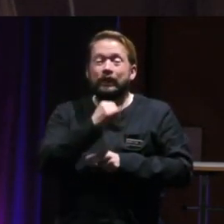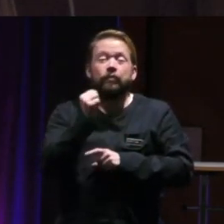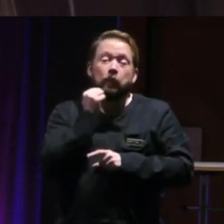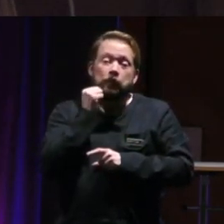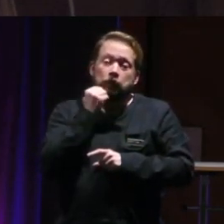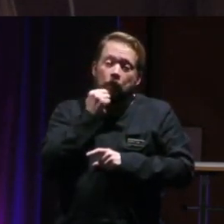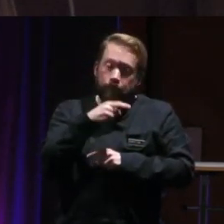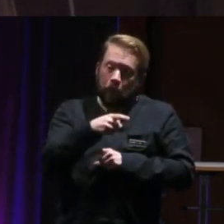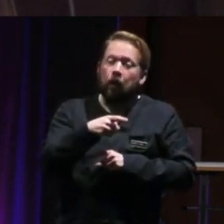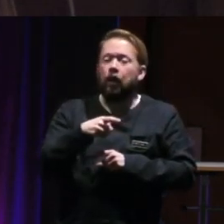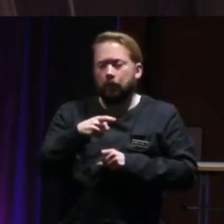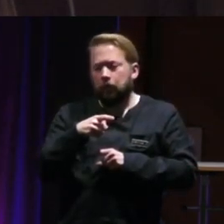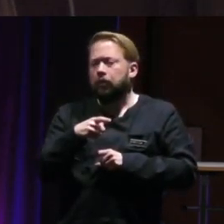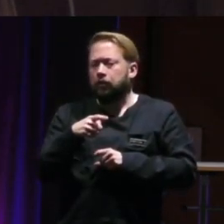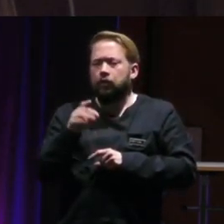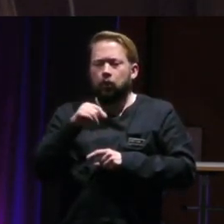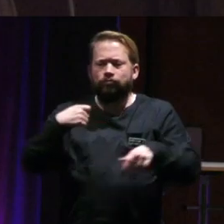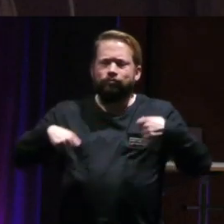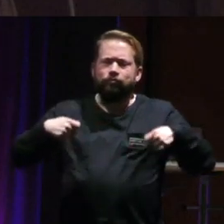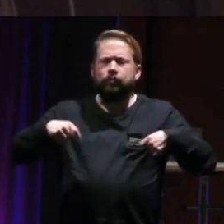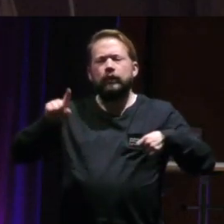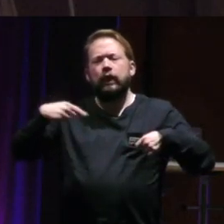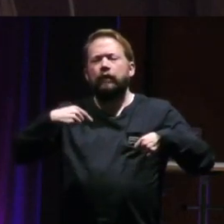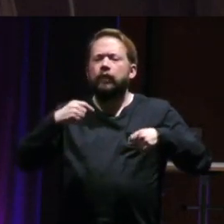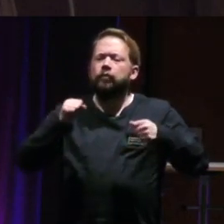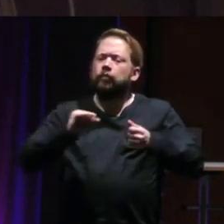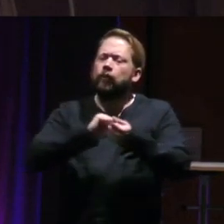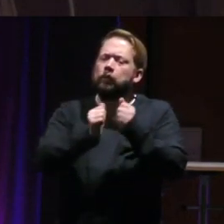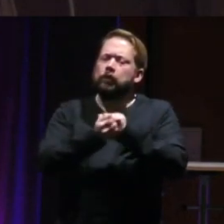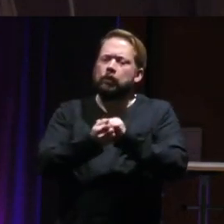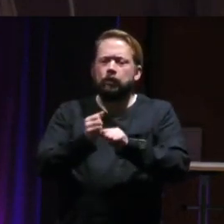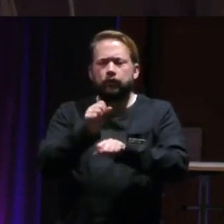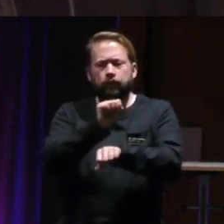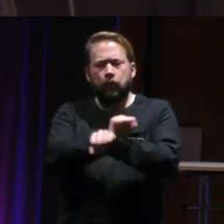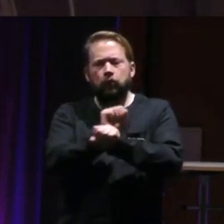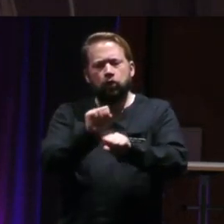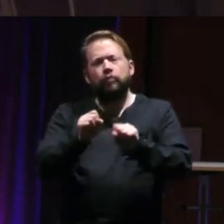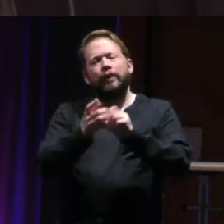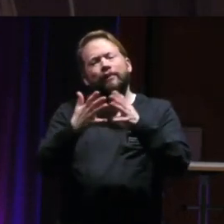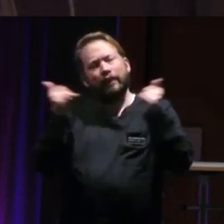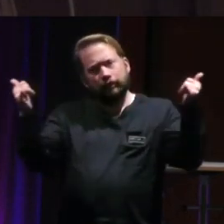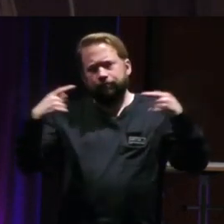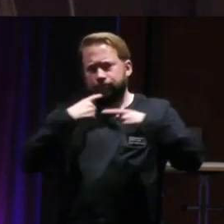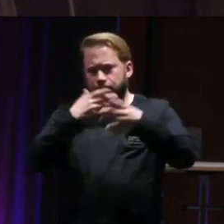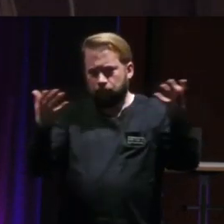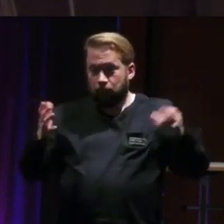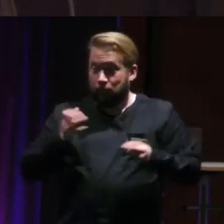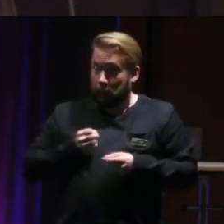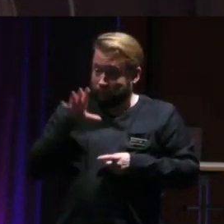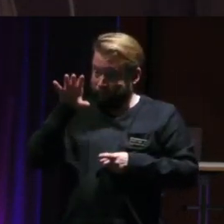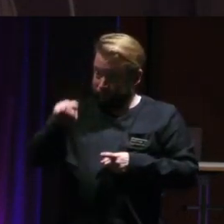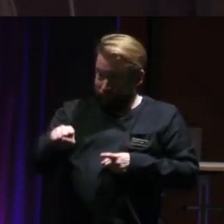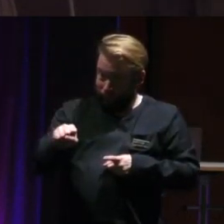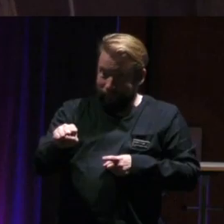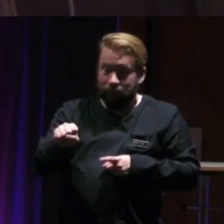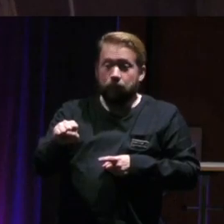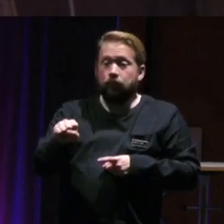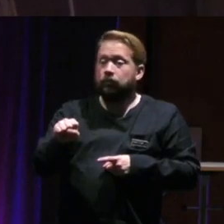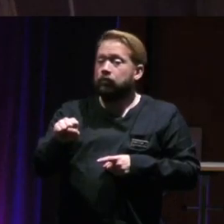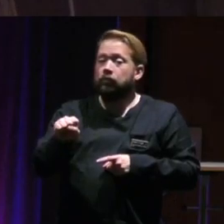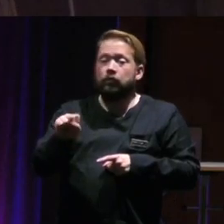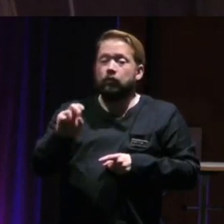calling to free all the political prisoners, and if police arrest some of them, new guys coming,